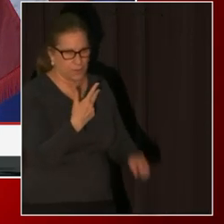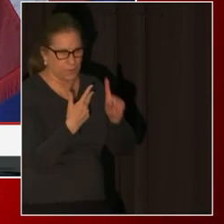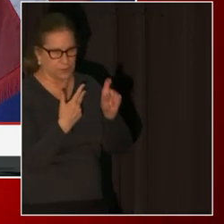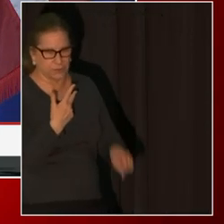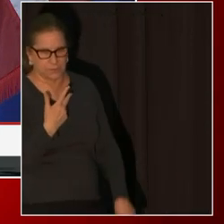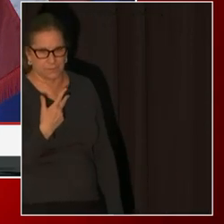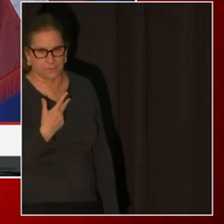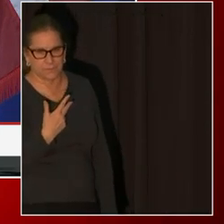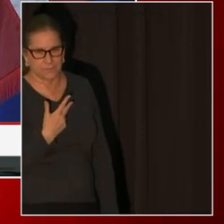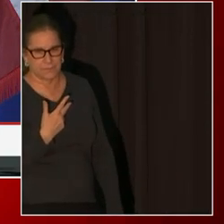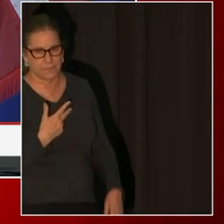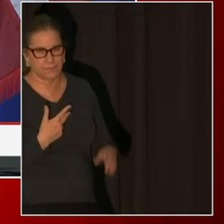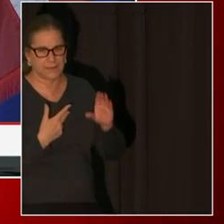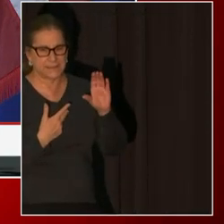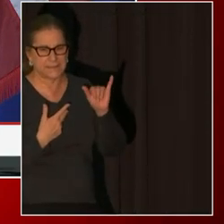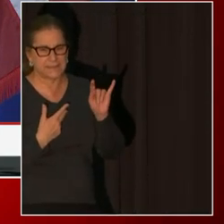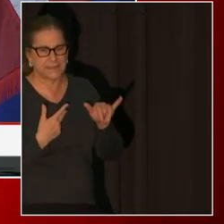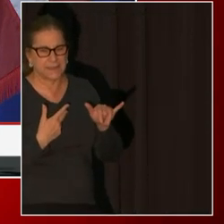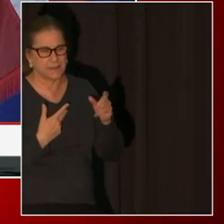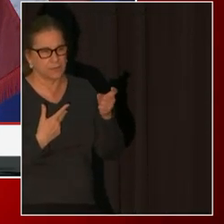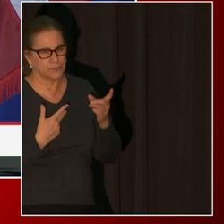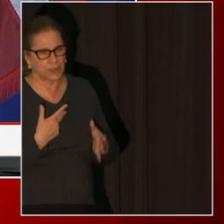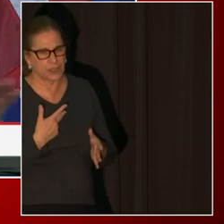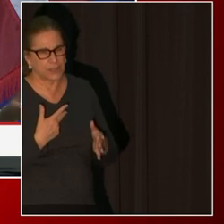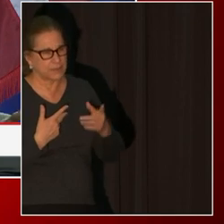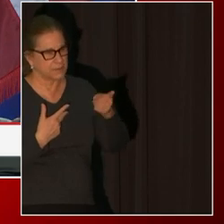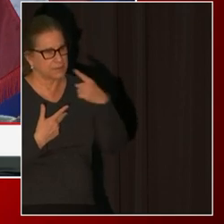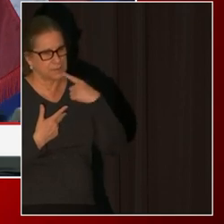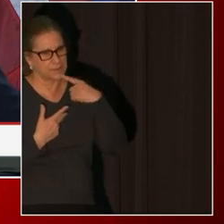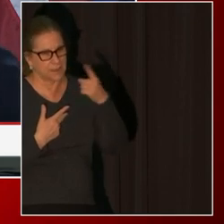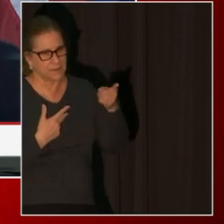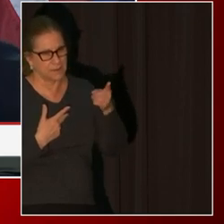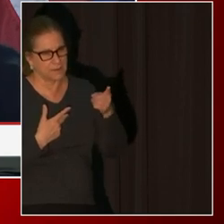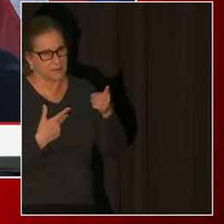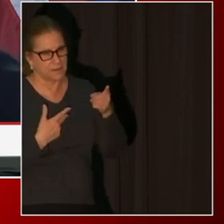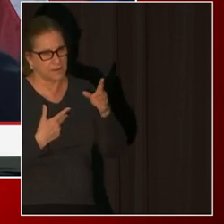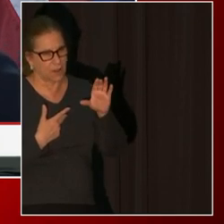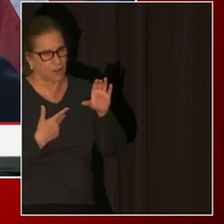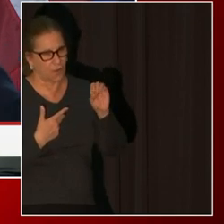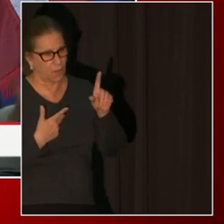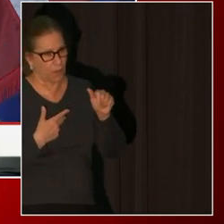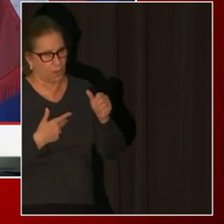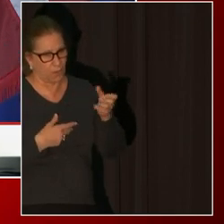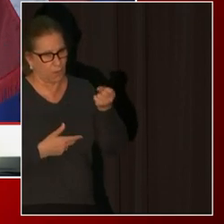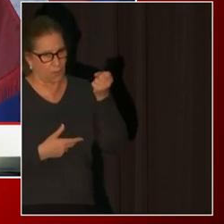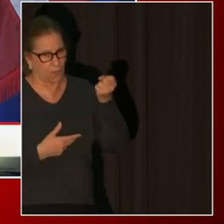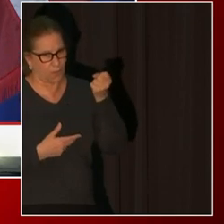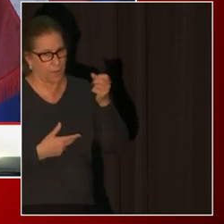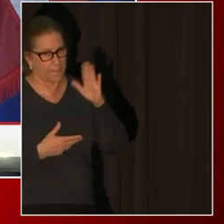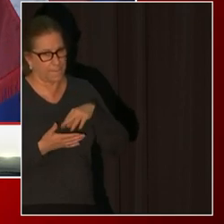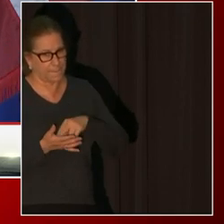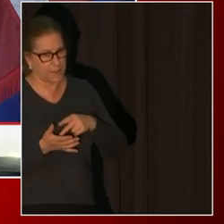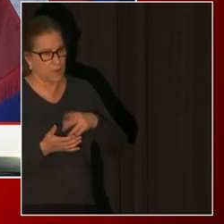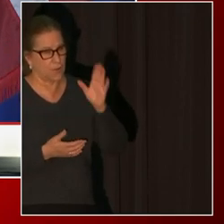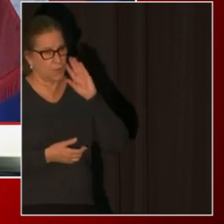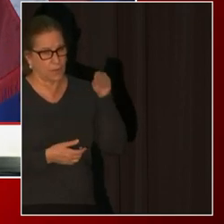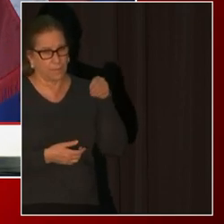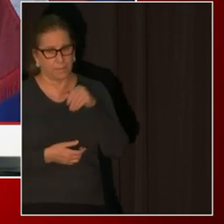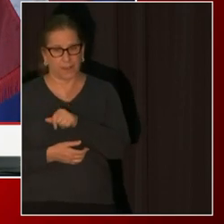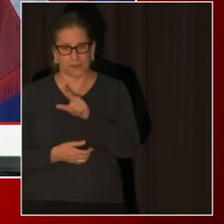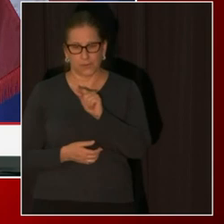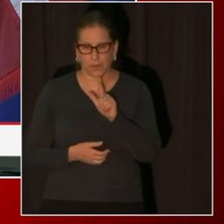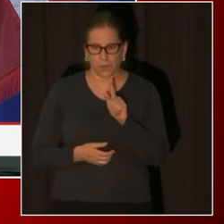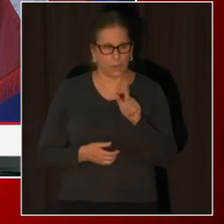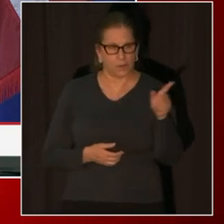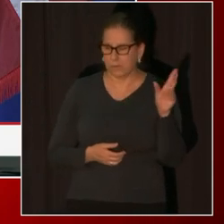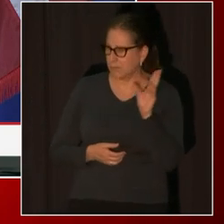mentioned setting aside negotiated COLAs, does that mean that you're going to be paying it in fiscal year 2021 or not paying it? We